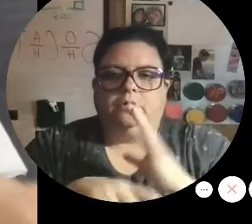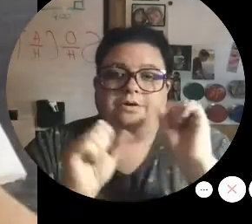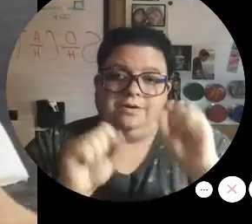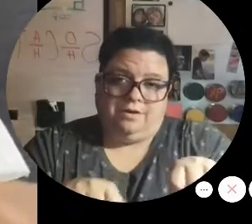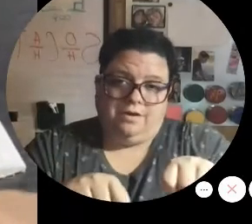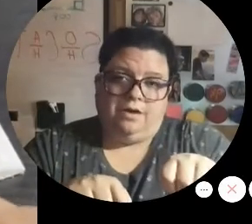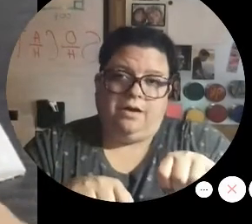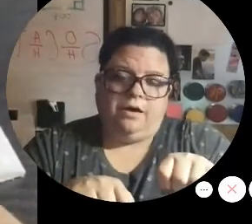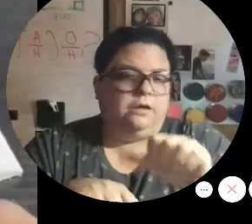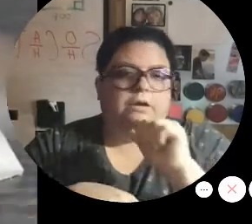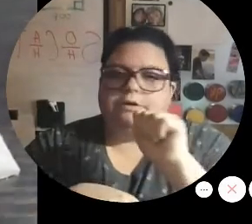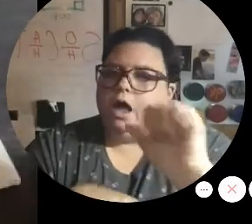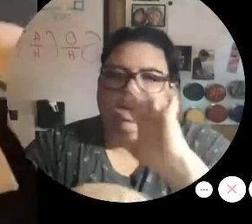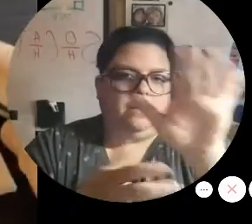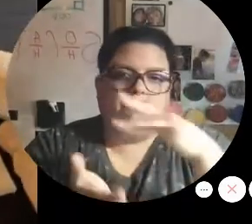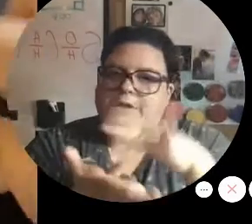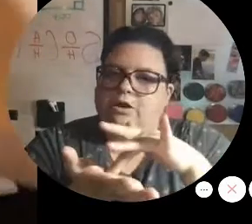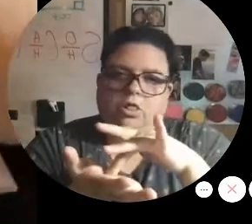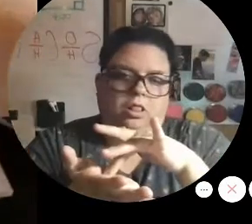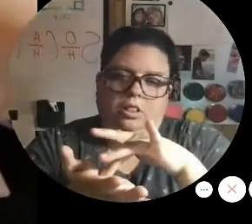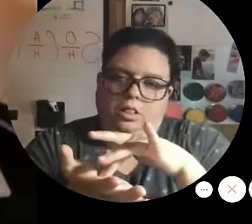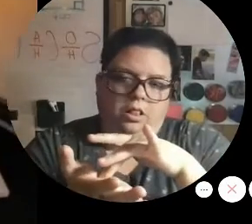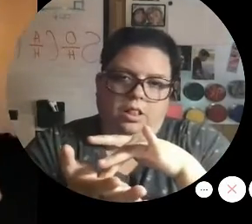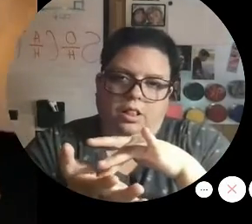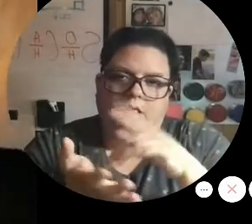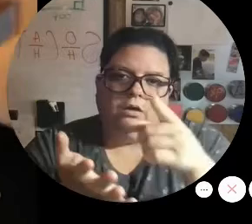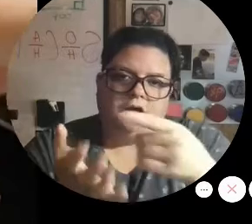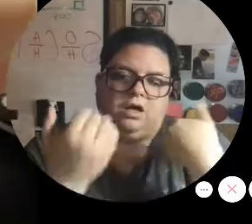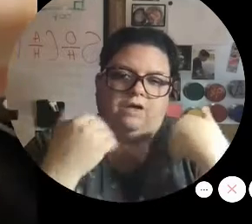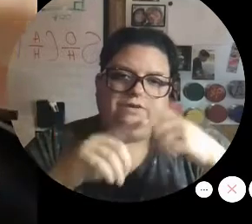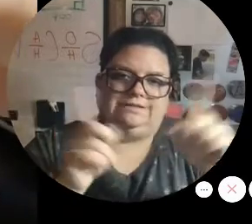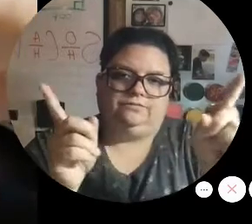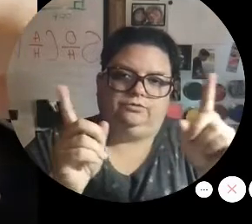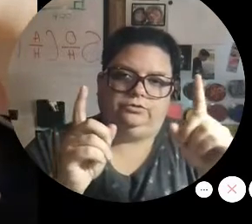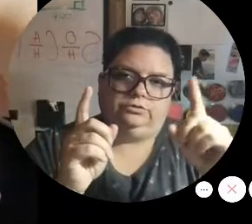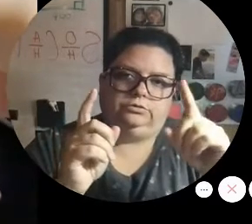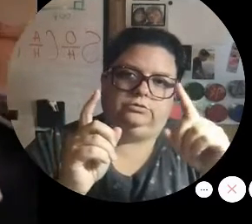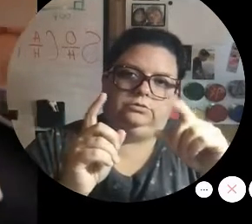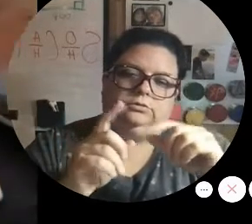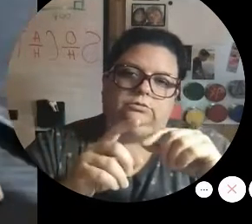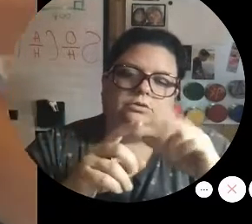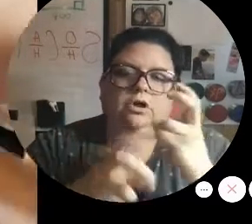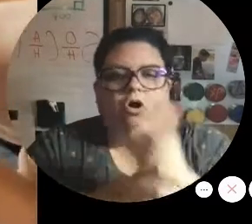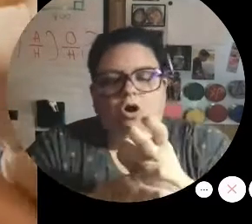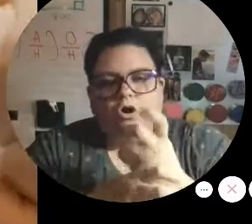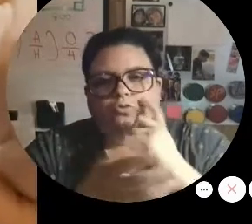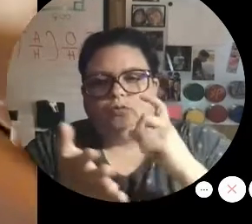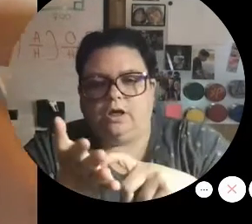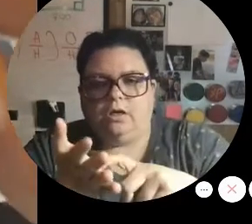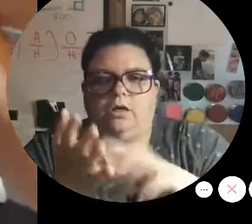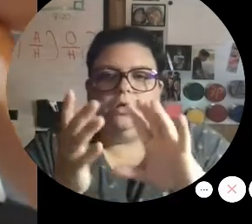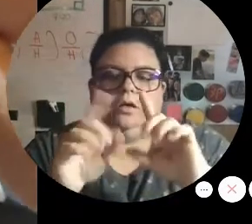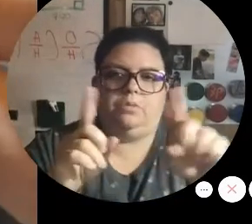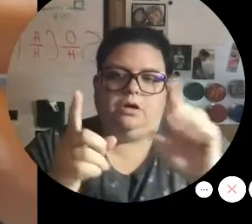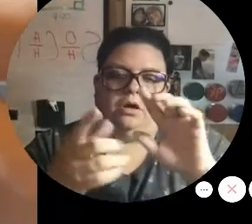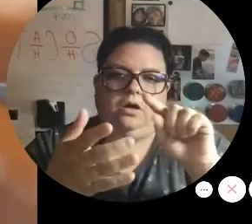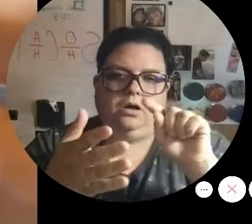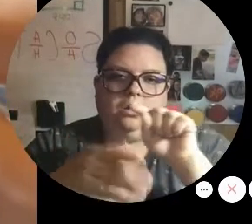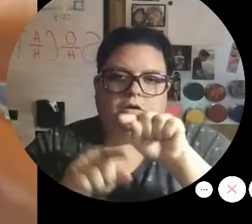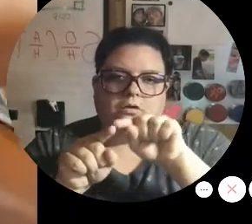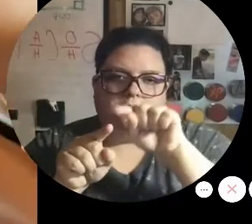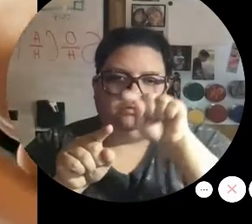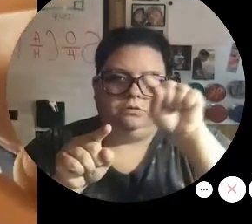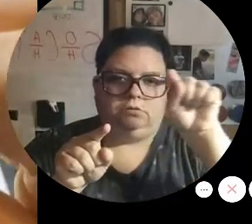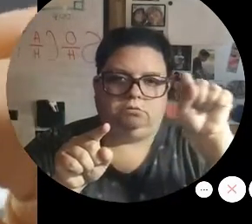also cut it not down the center and we get a different shape. So that's kind of hard to tell, but this would be the shape right